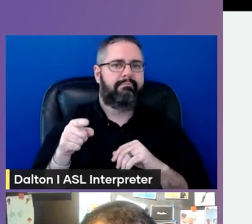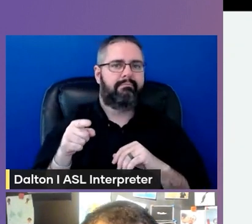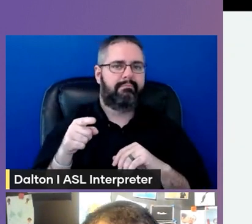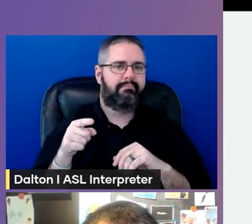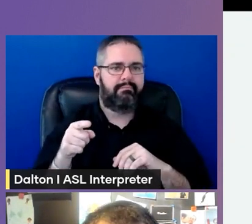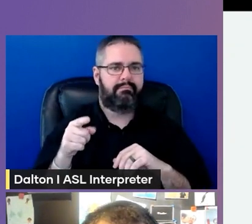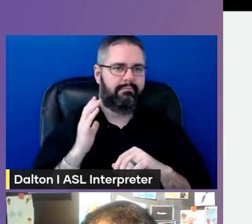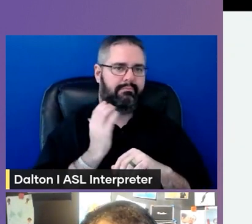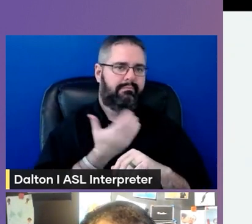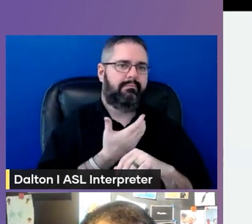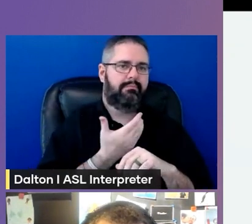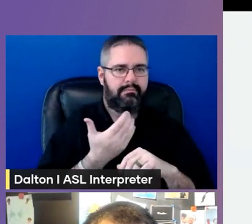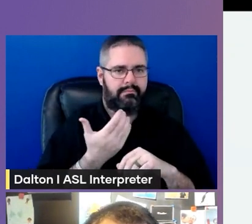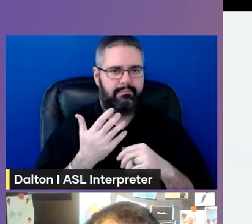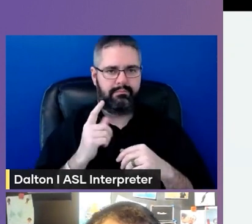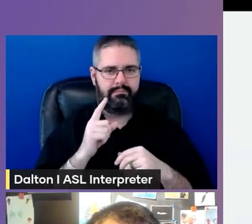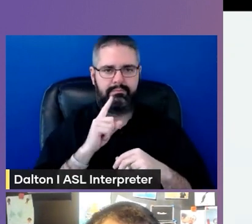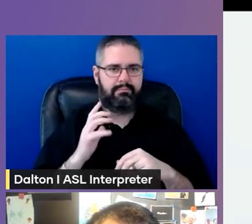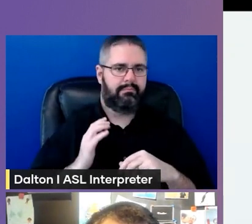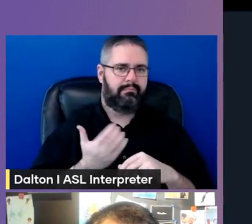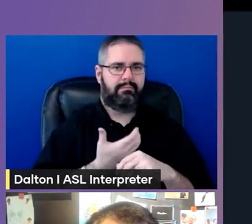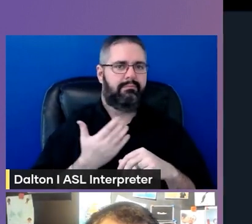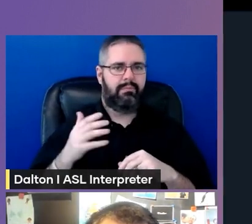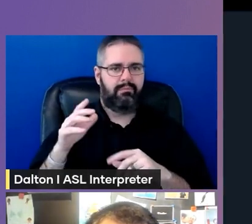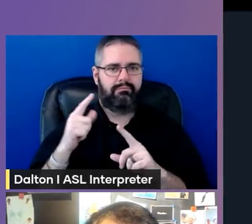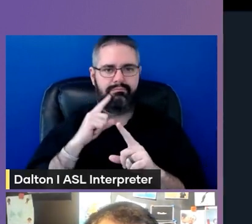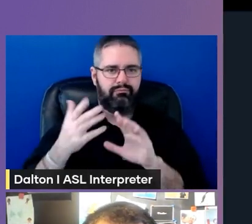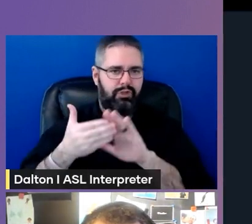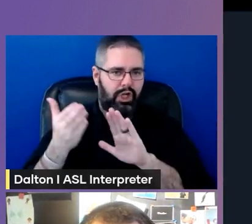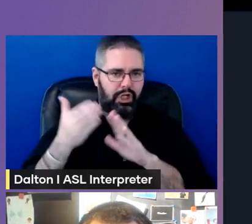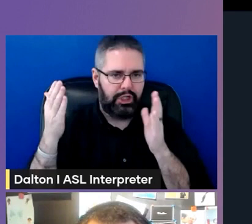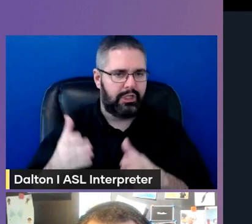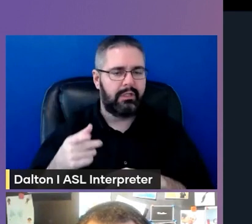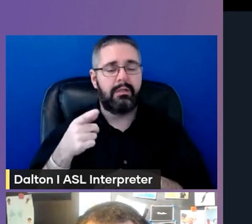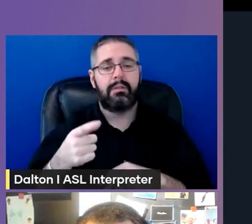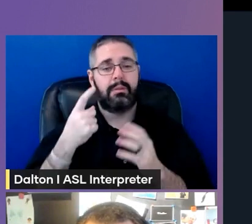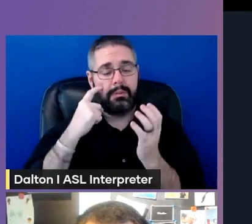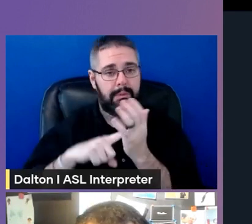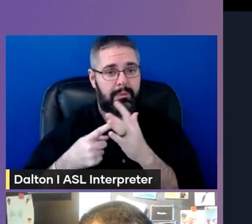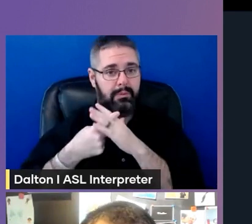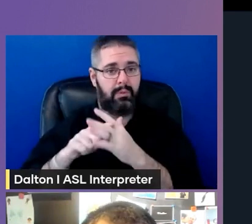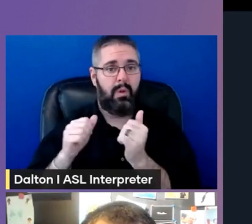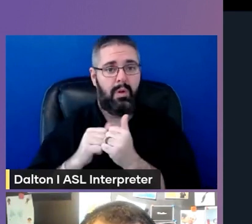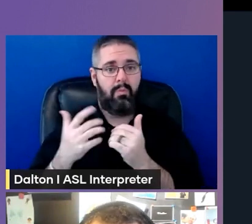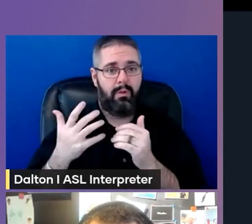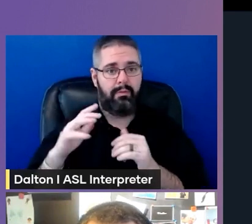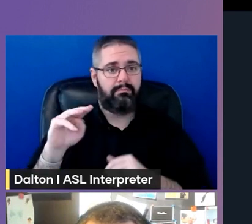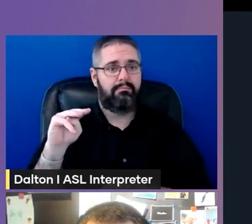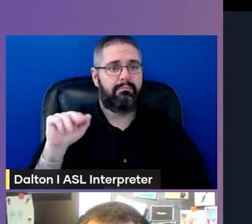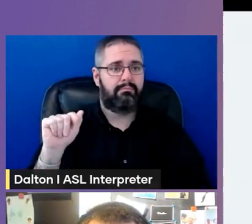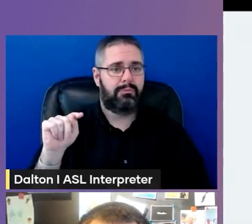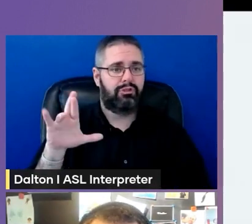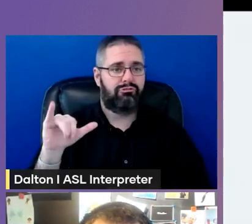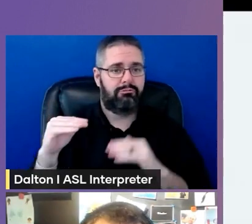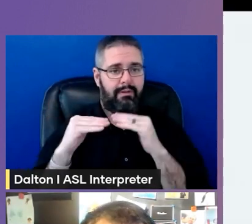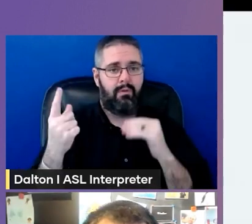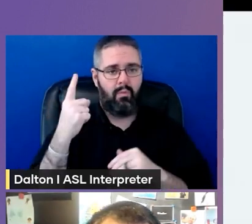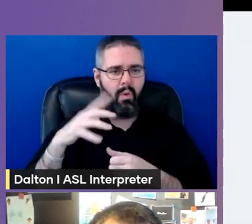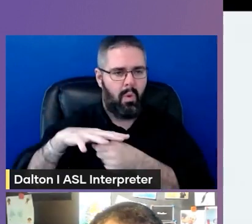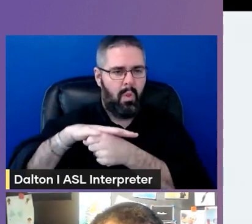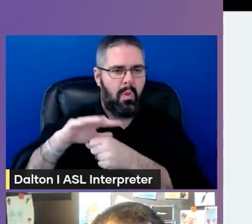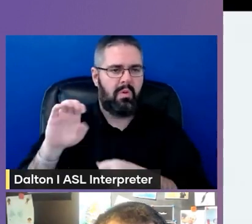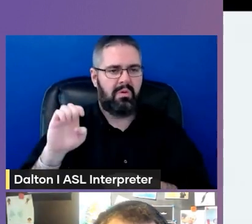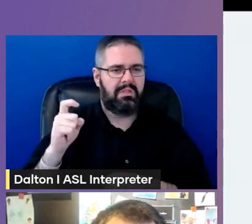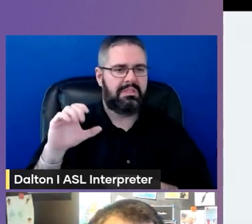our as a waypoint runner. So when you start with this maturity level 1, so local exec,